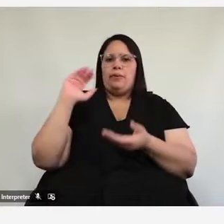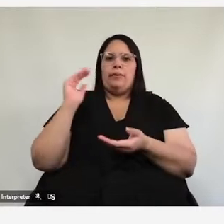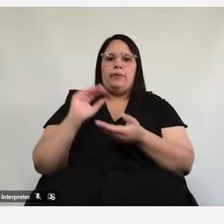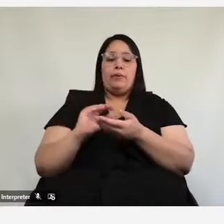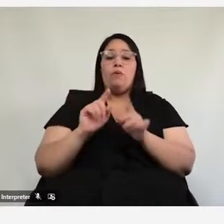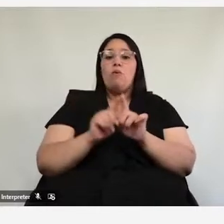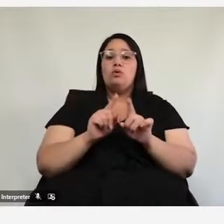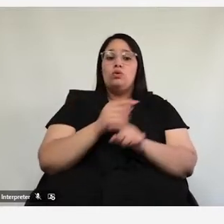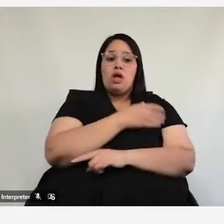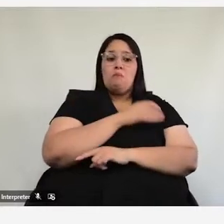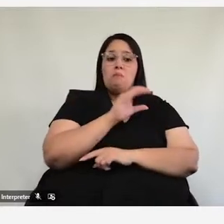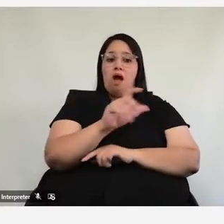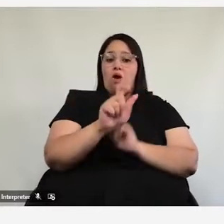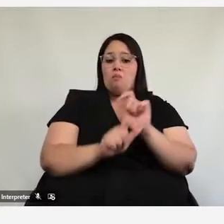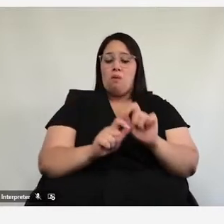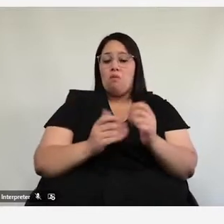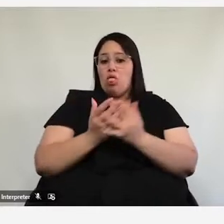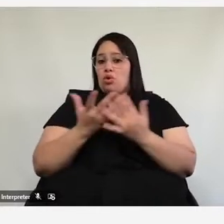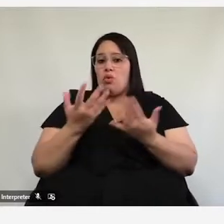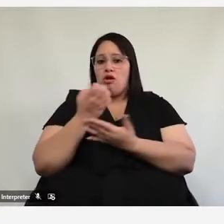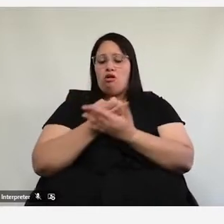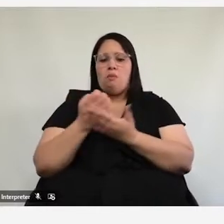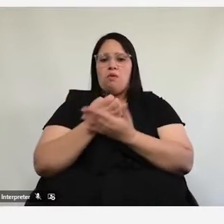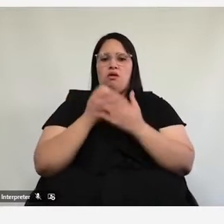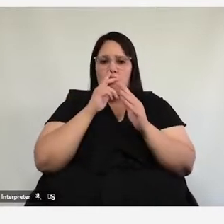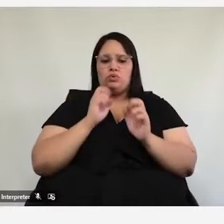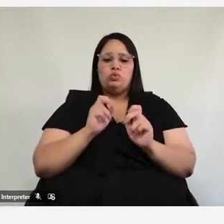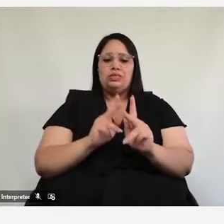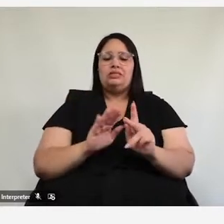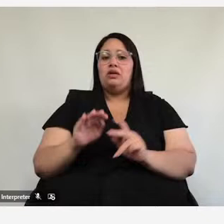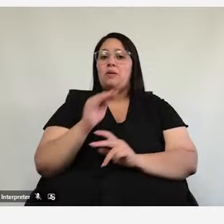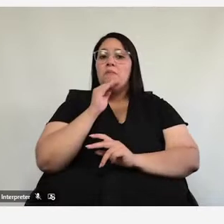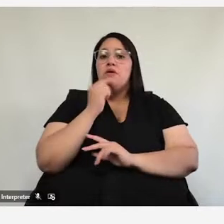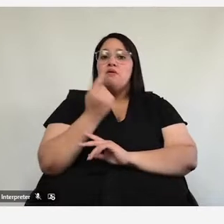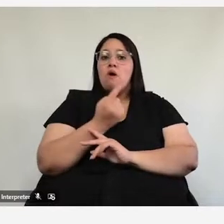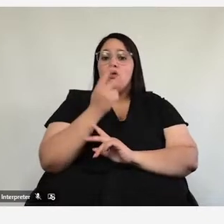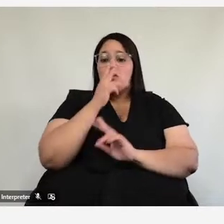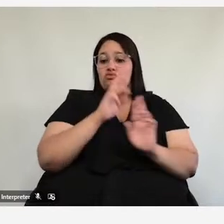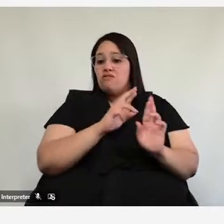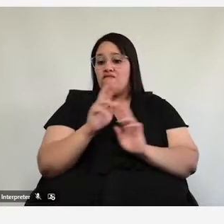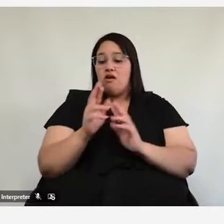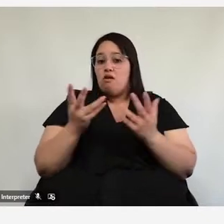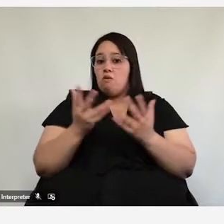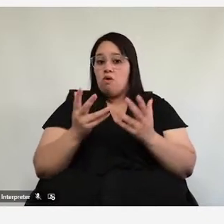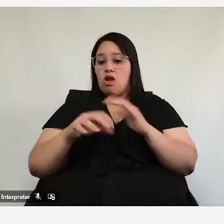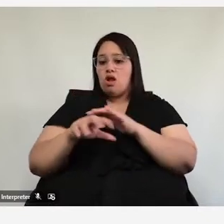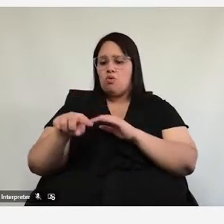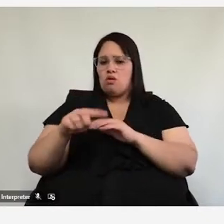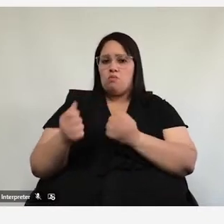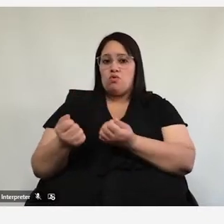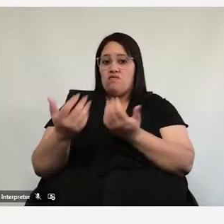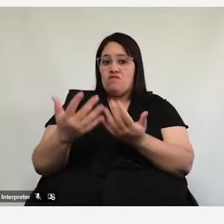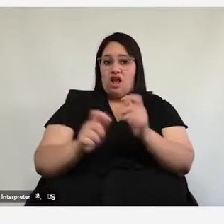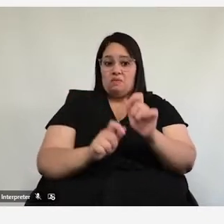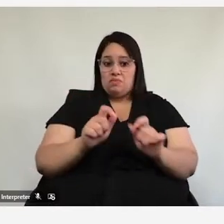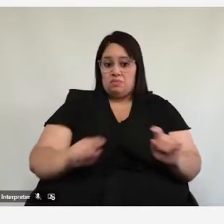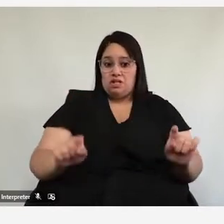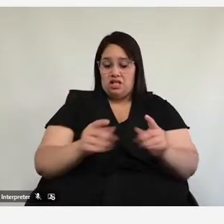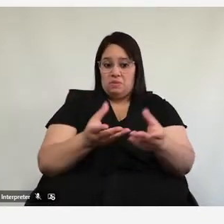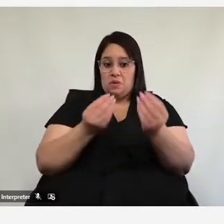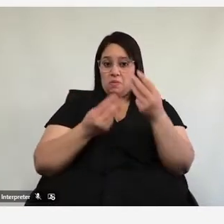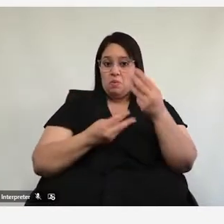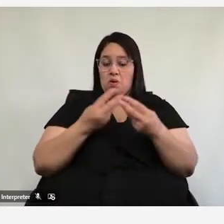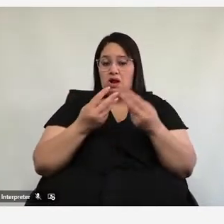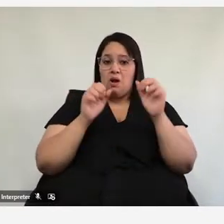our people through economic opportunities do not only refer to providing for them with work, but